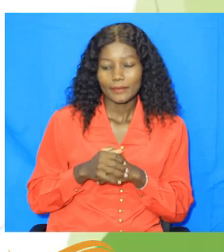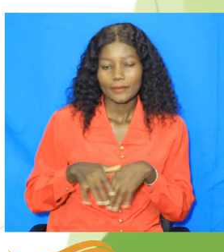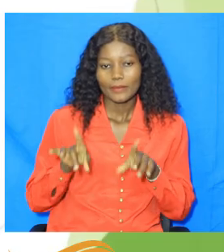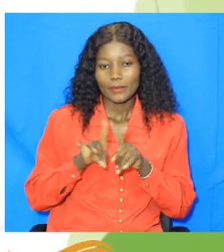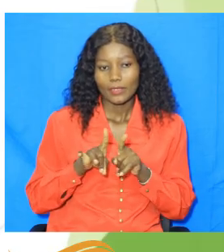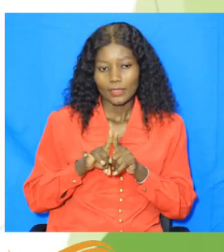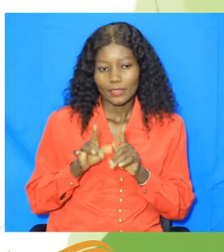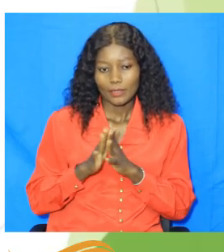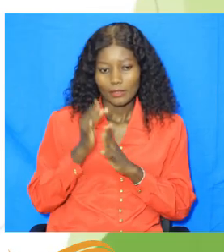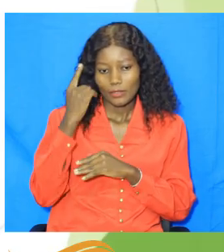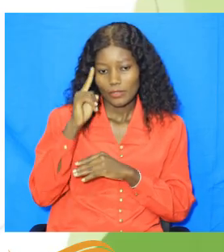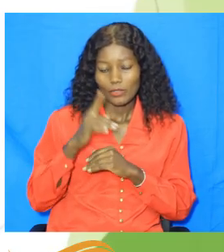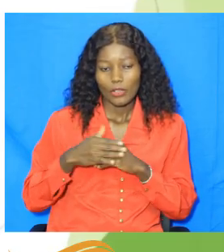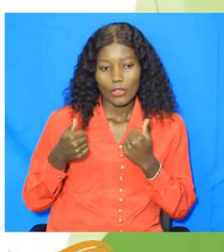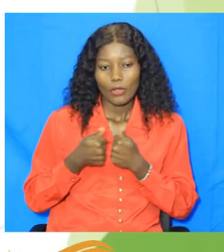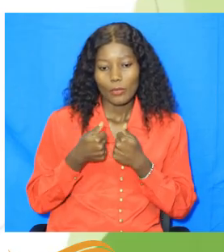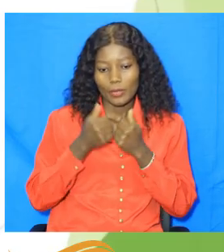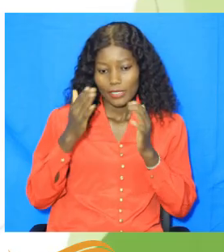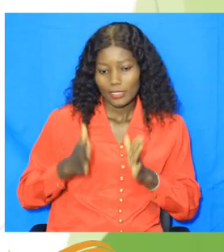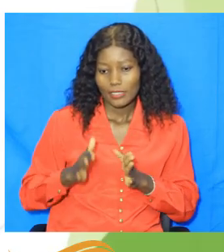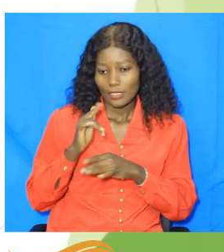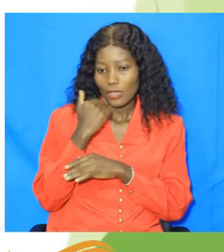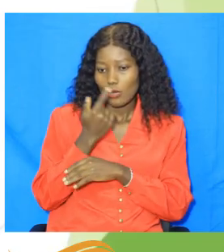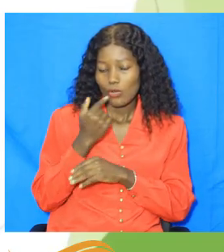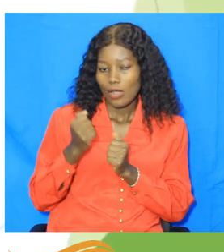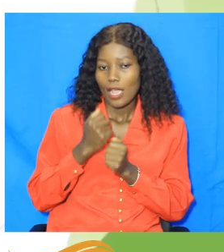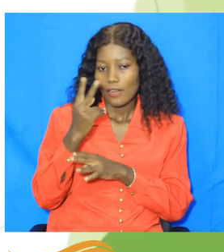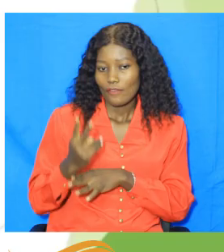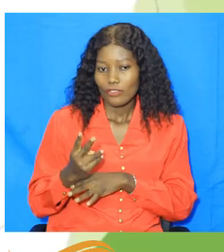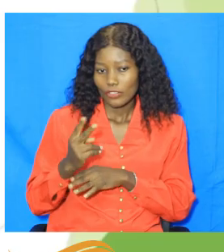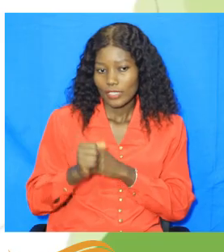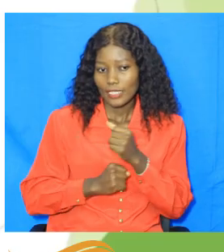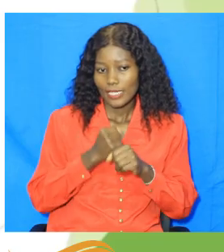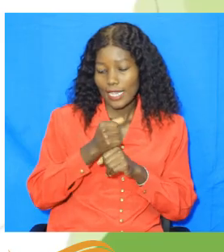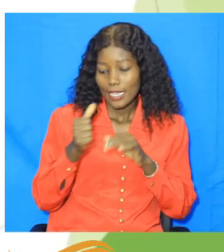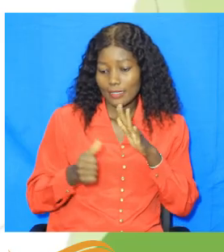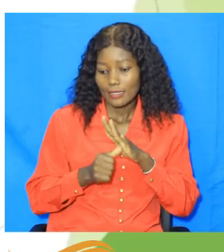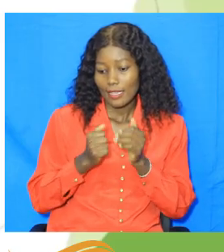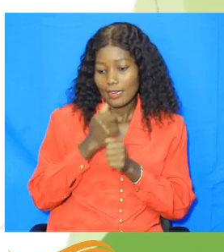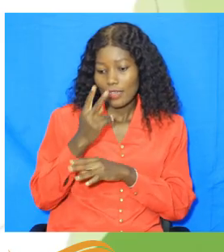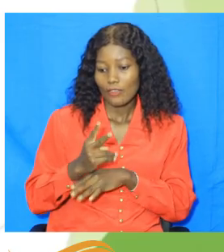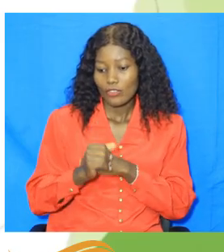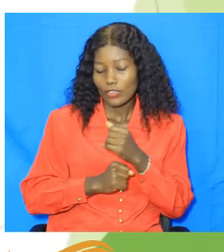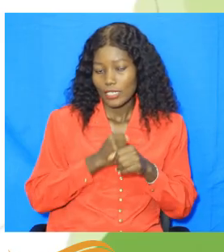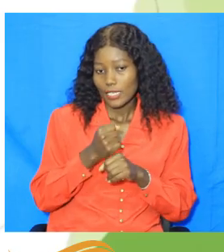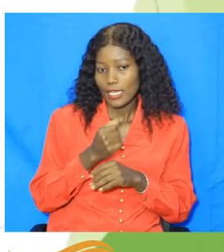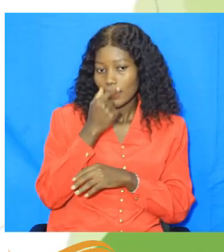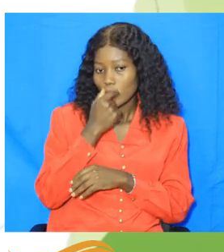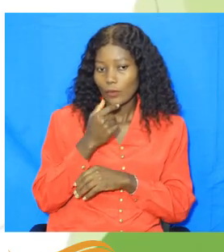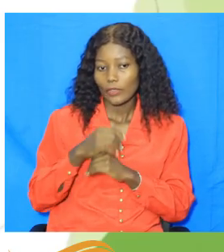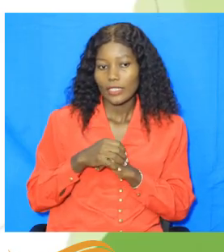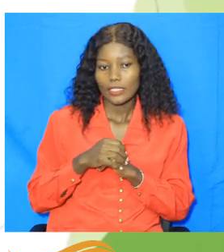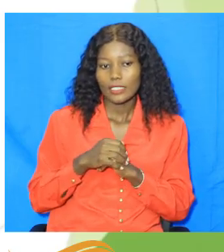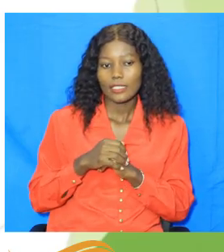And for the competitors who are 14 years, under 14 years of age, they have to not to